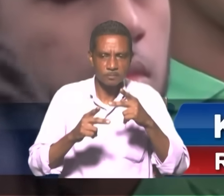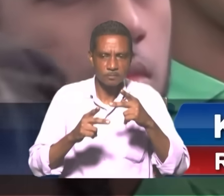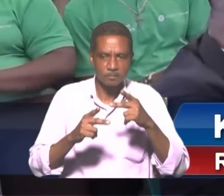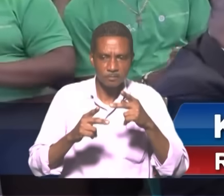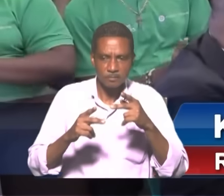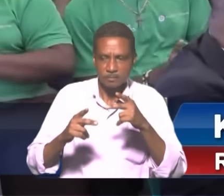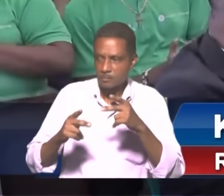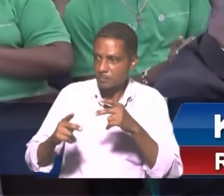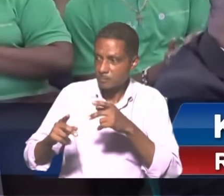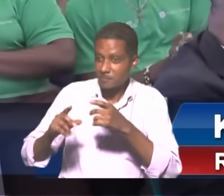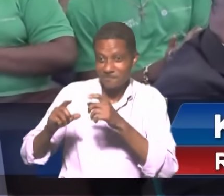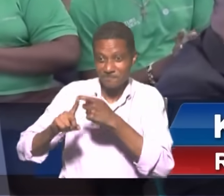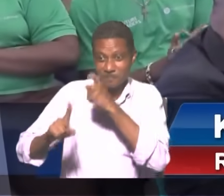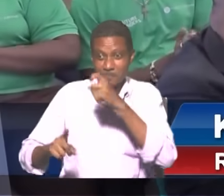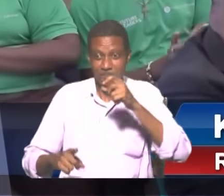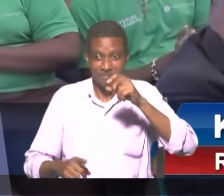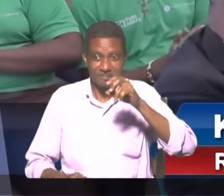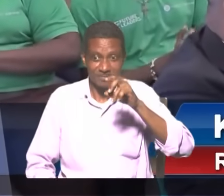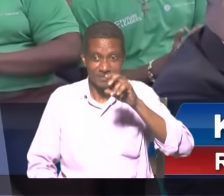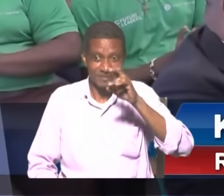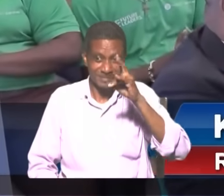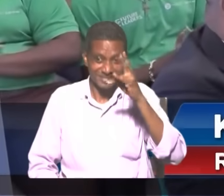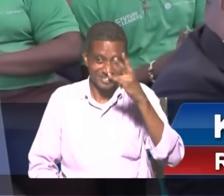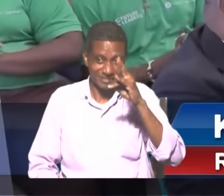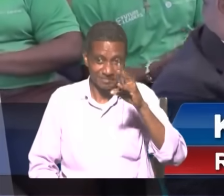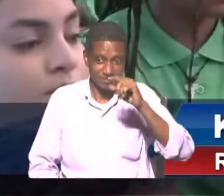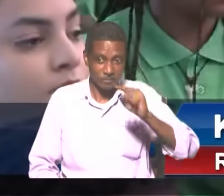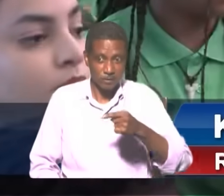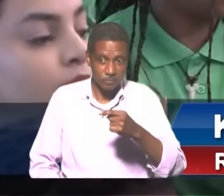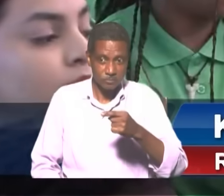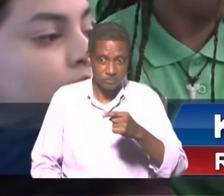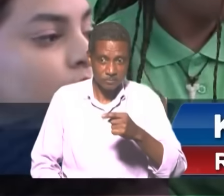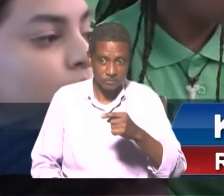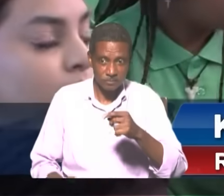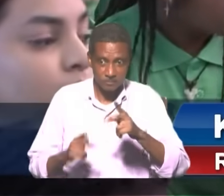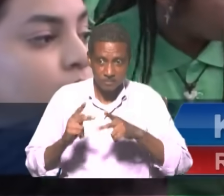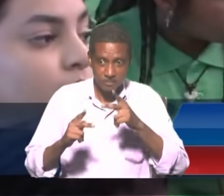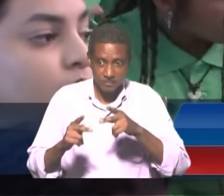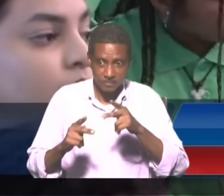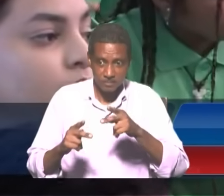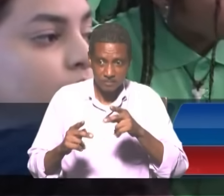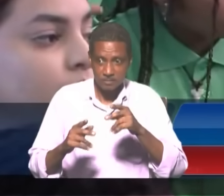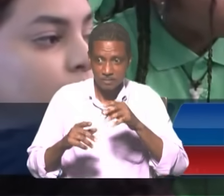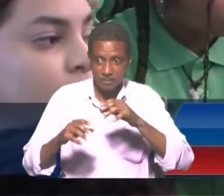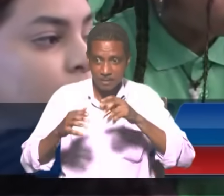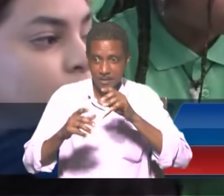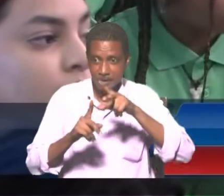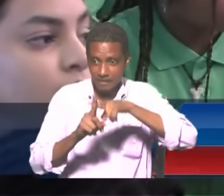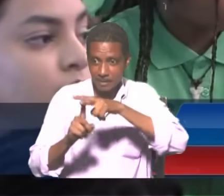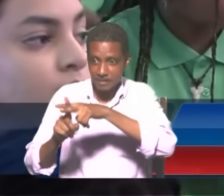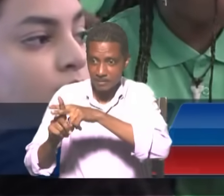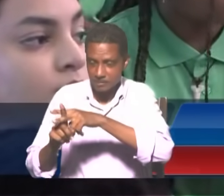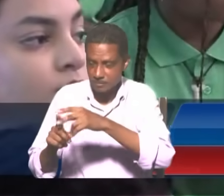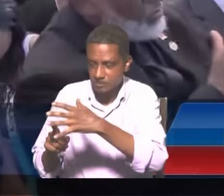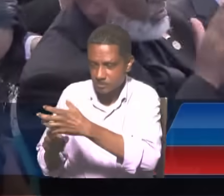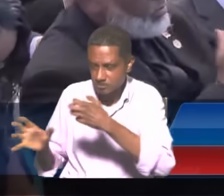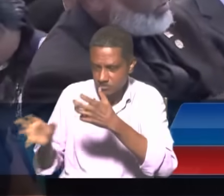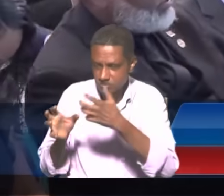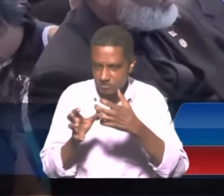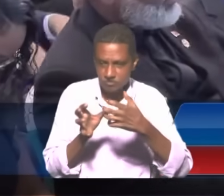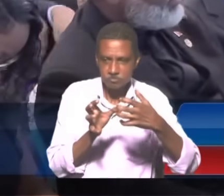were selected for the first cohort of the inaugural B-Mobile Future Leaders Programme. Prime Minister Kamla Persad-Bissessar applauded